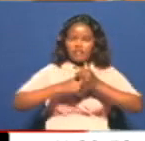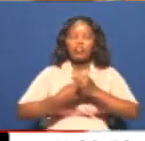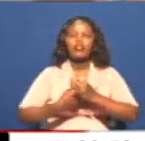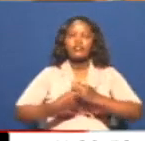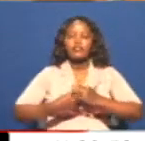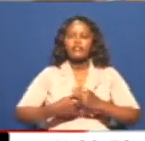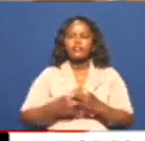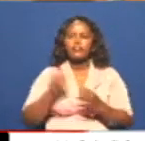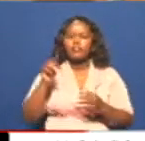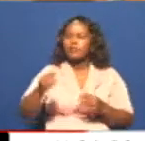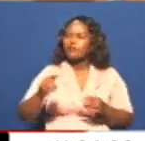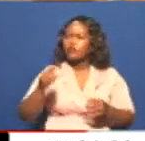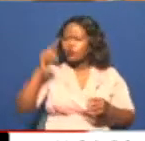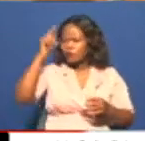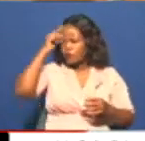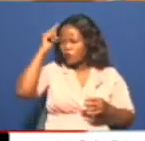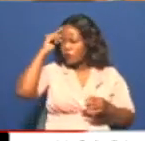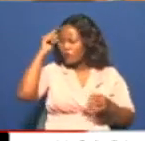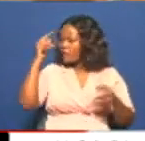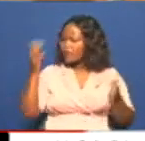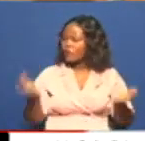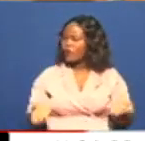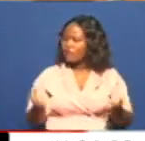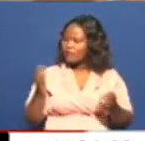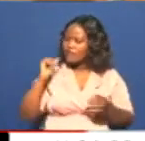What do you read in this politics?